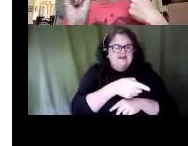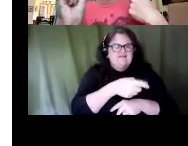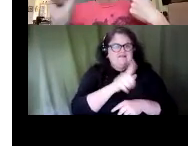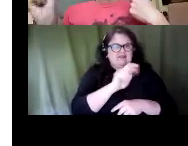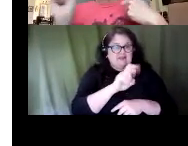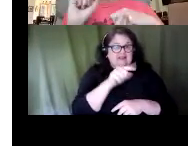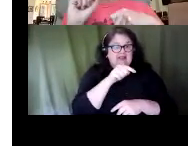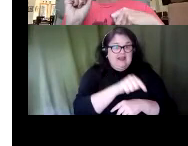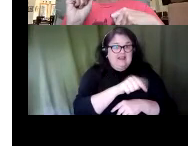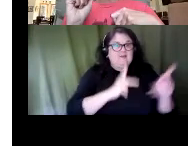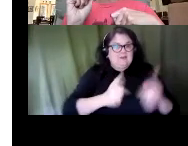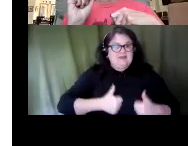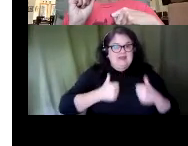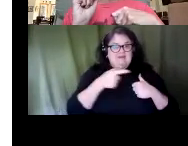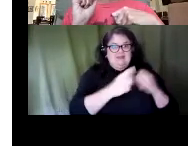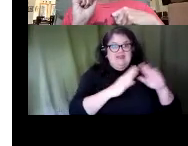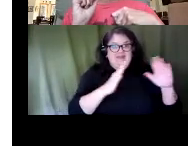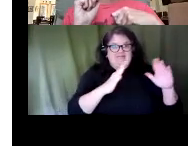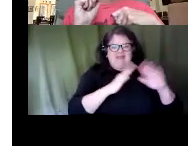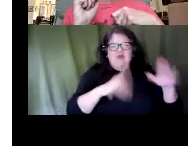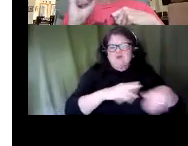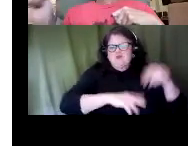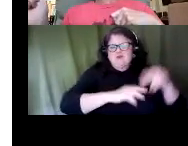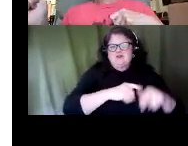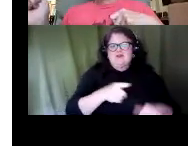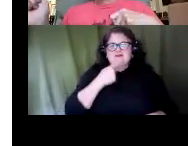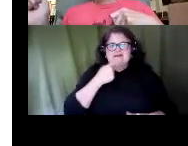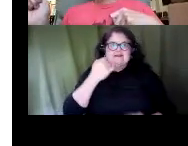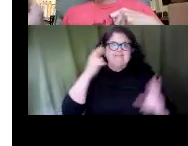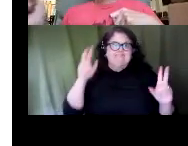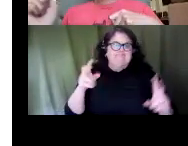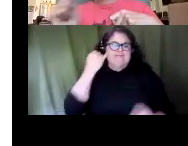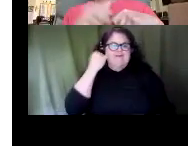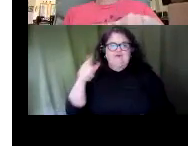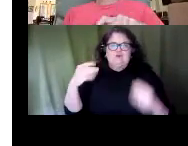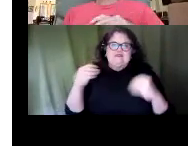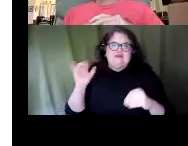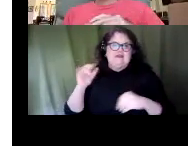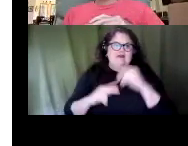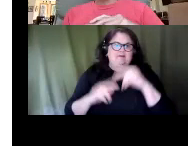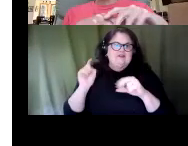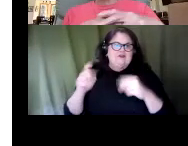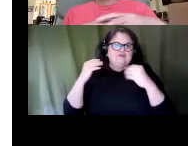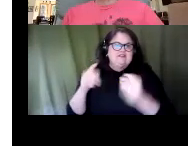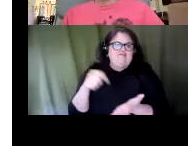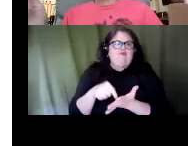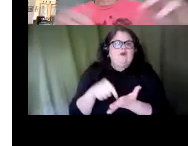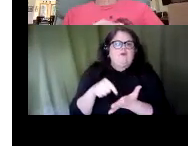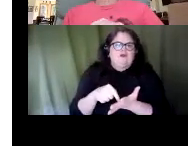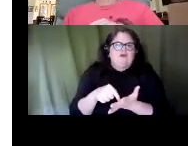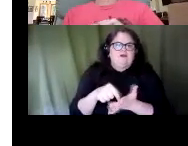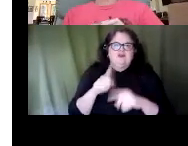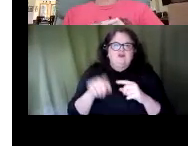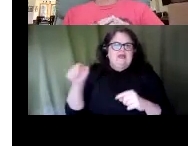lease, it will often say something like, if you sell the building, you have to sell it at an affordable rate. You can't just go sell it on